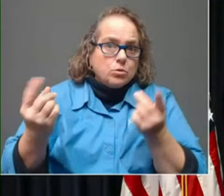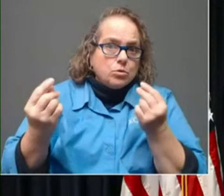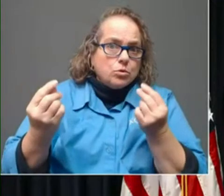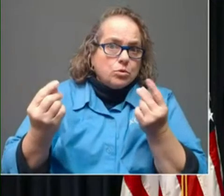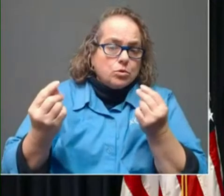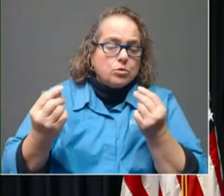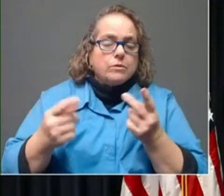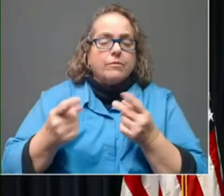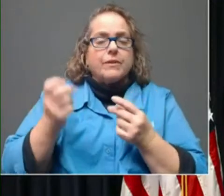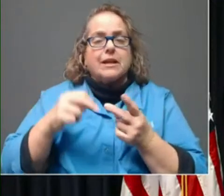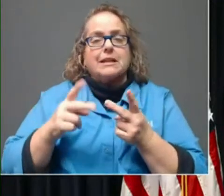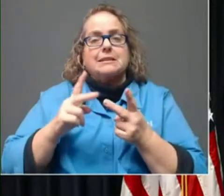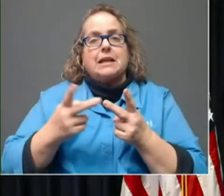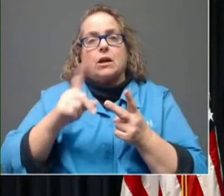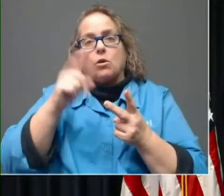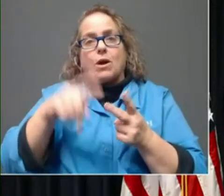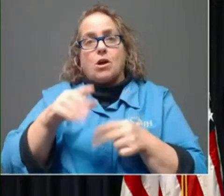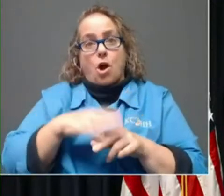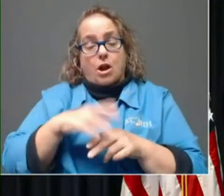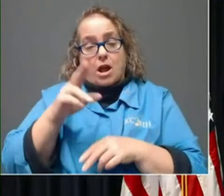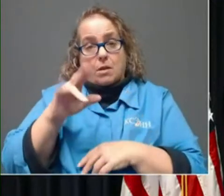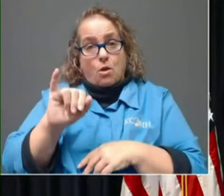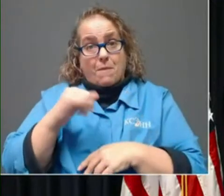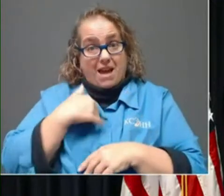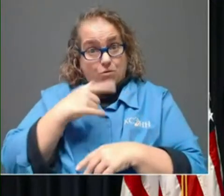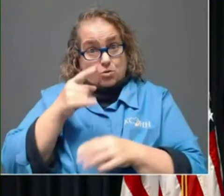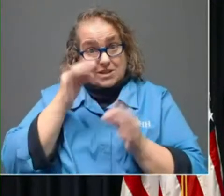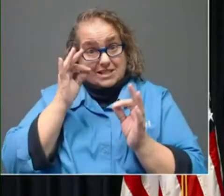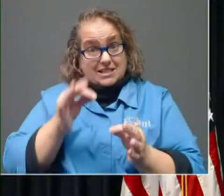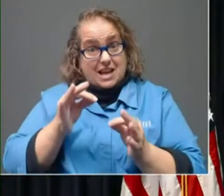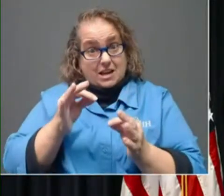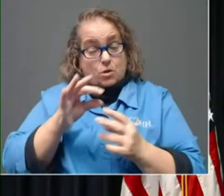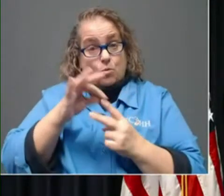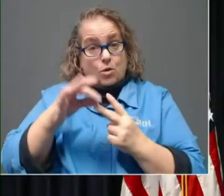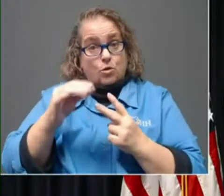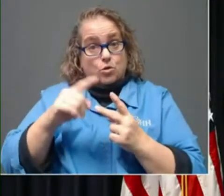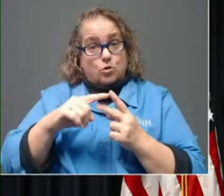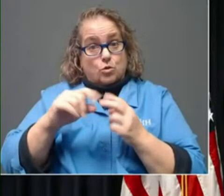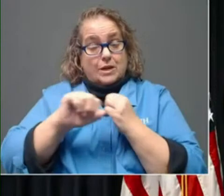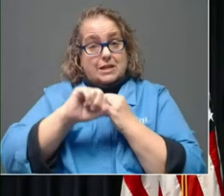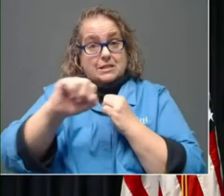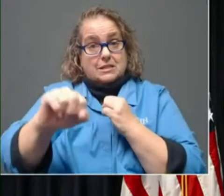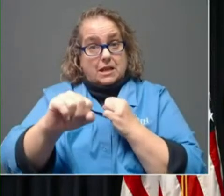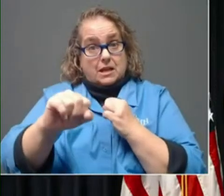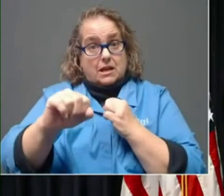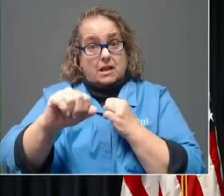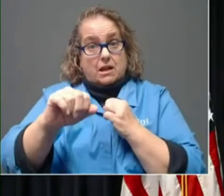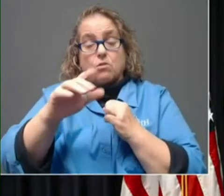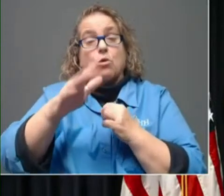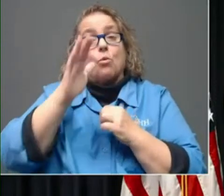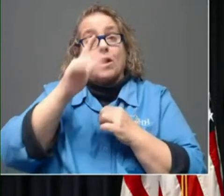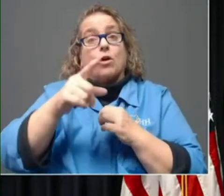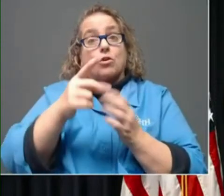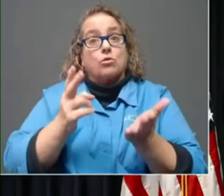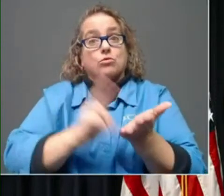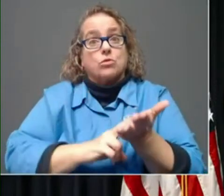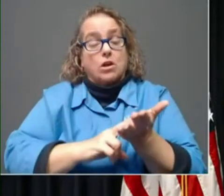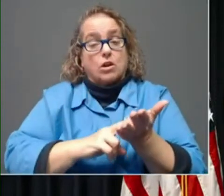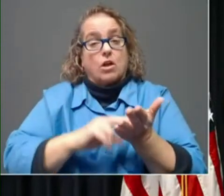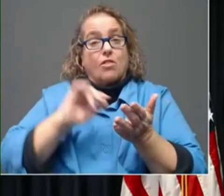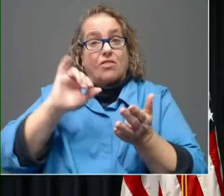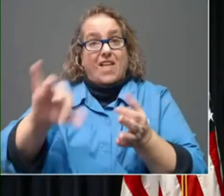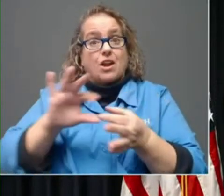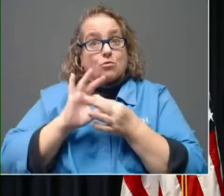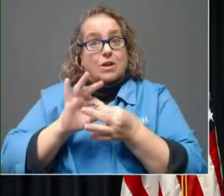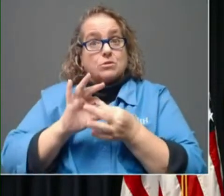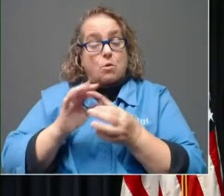on unemployment. Have you decided whether to extend the relationship with Ernst & Young? And looking back on it, considering